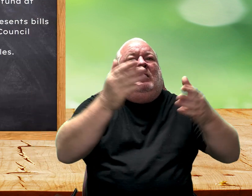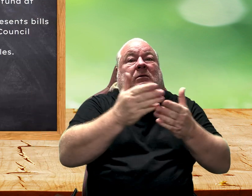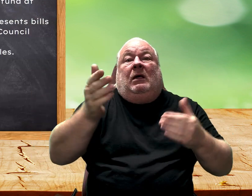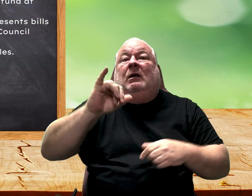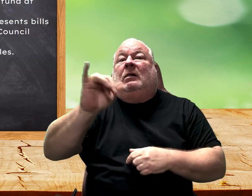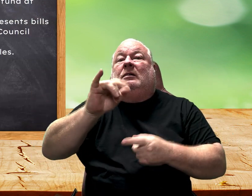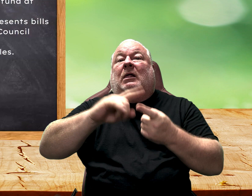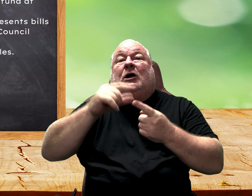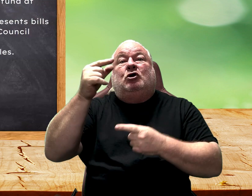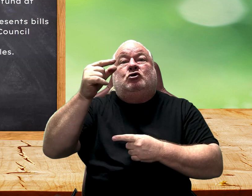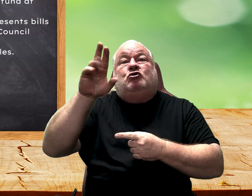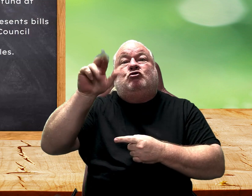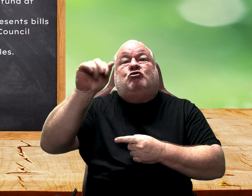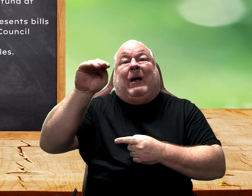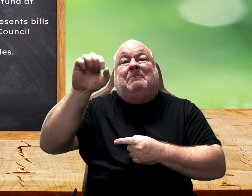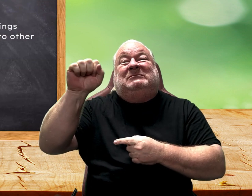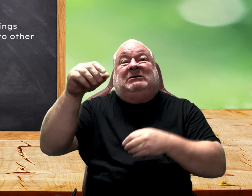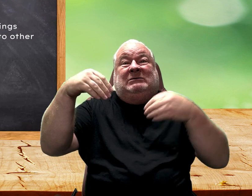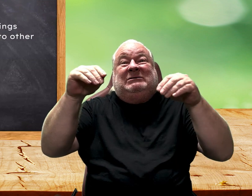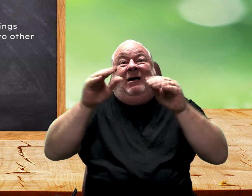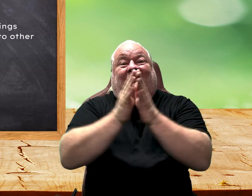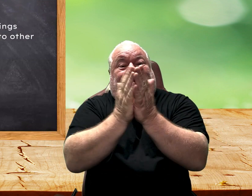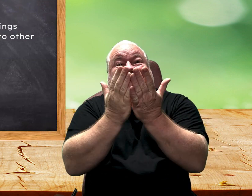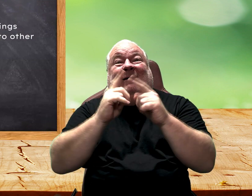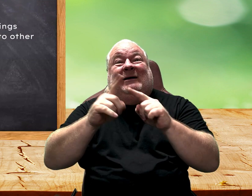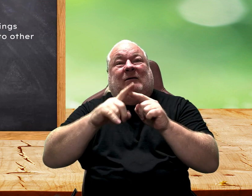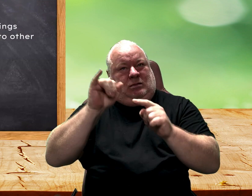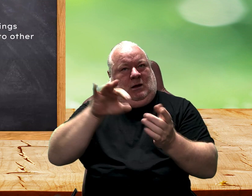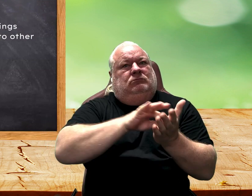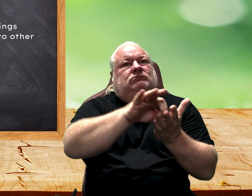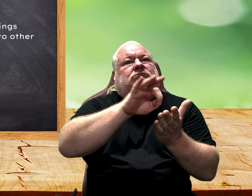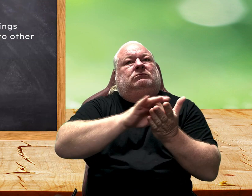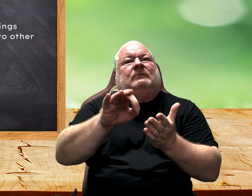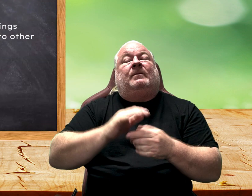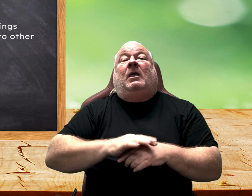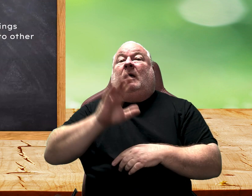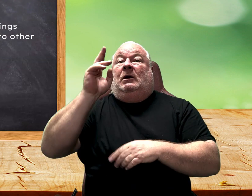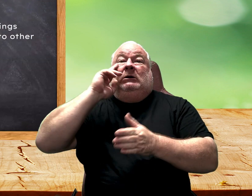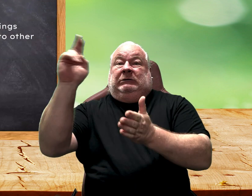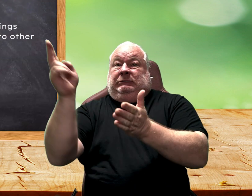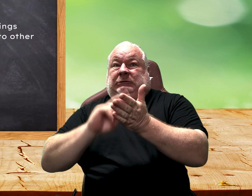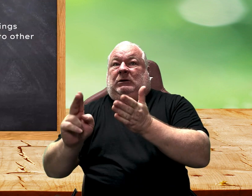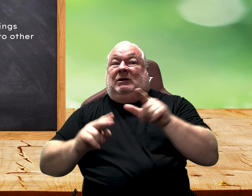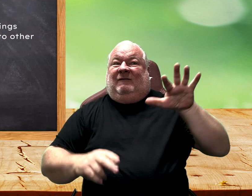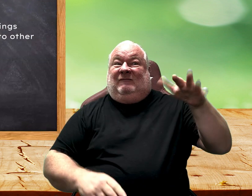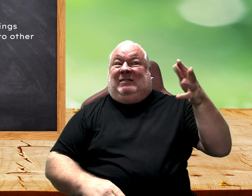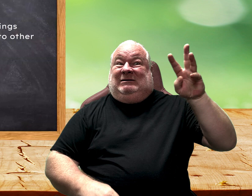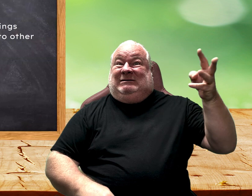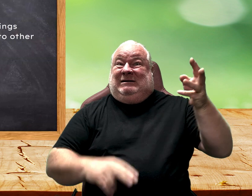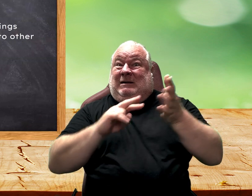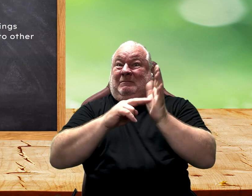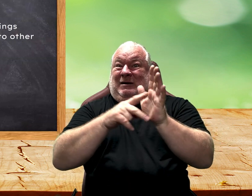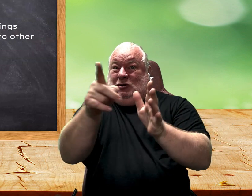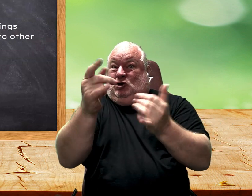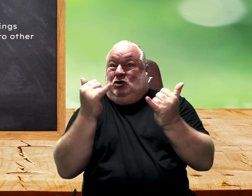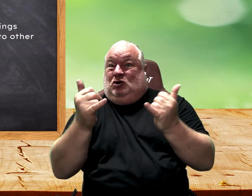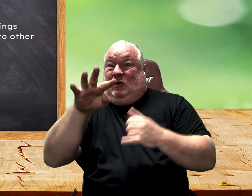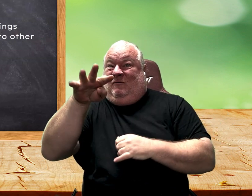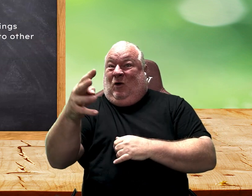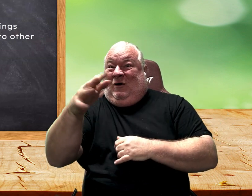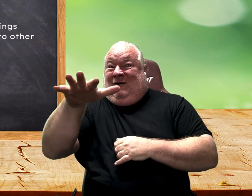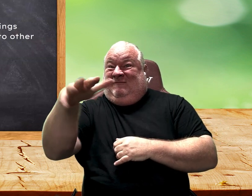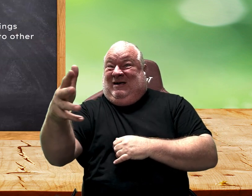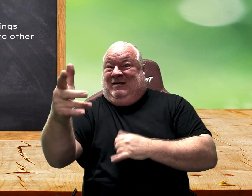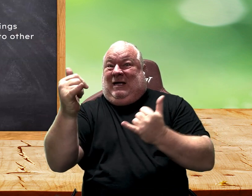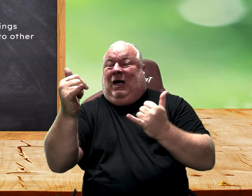sales, such as the gram sales. The secretary is a 5th grade or 6th grader, so